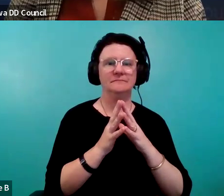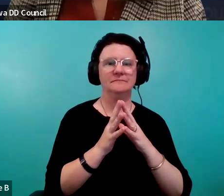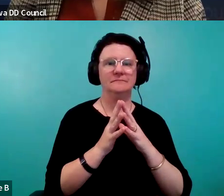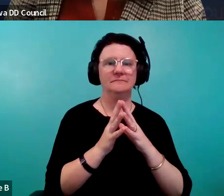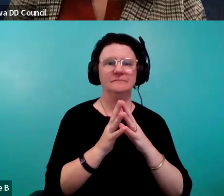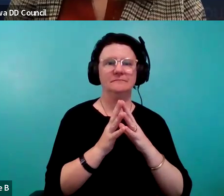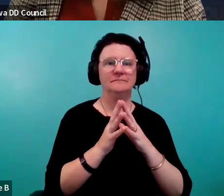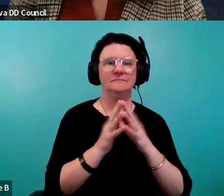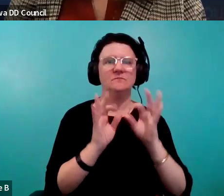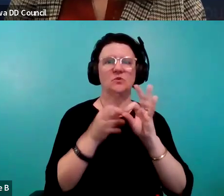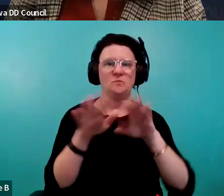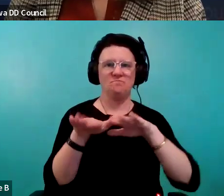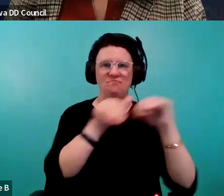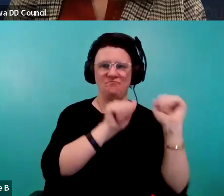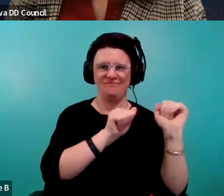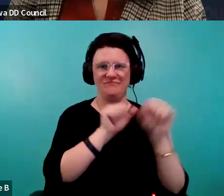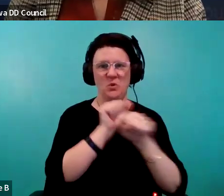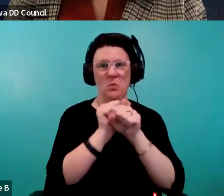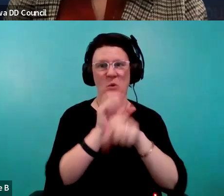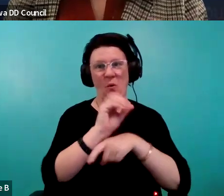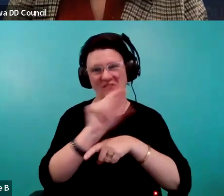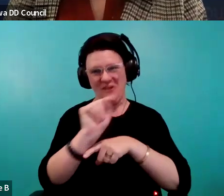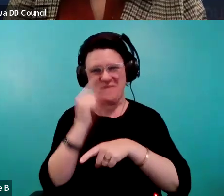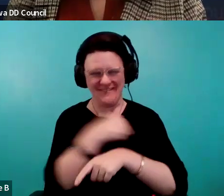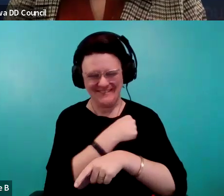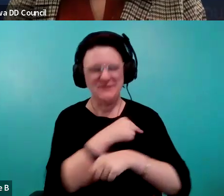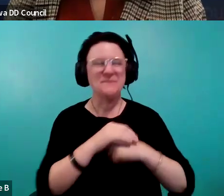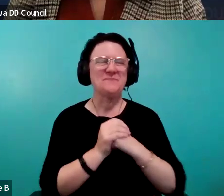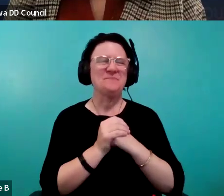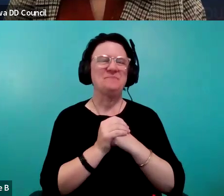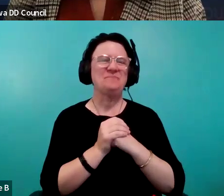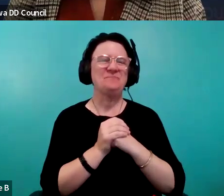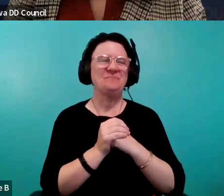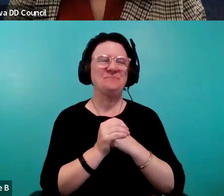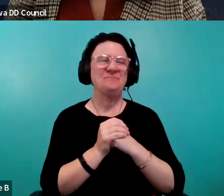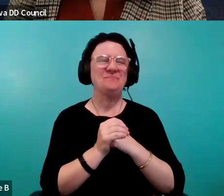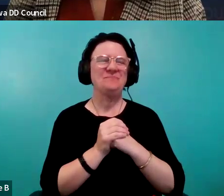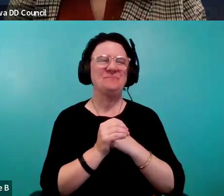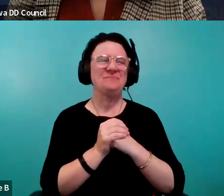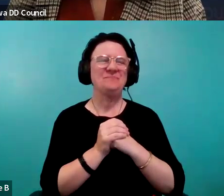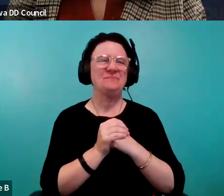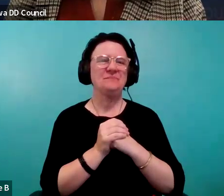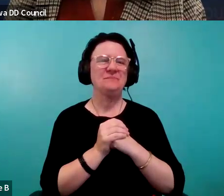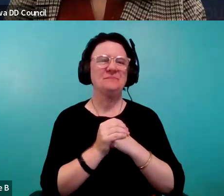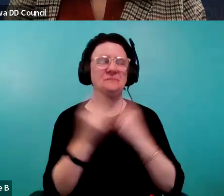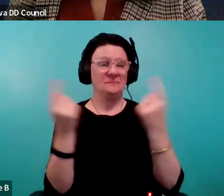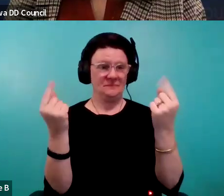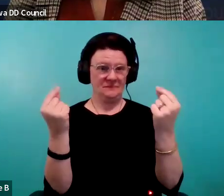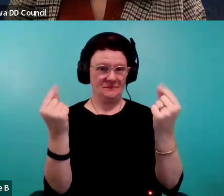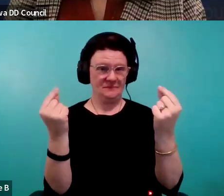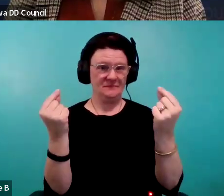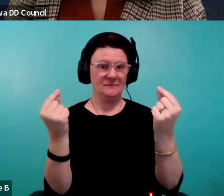We need to let our interpreters go. We're making them work overtime for us. So I think what we're going to do,